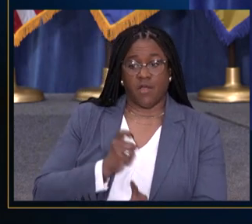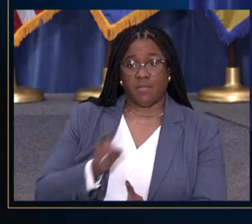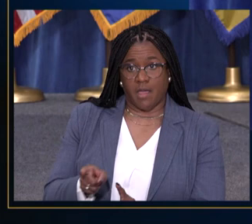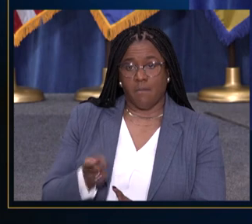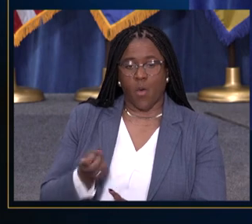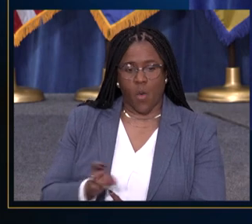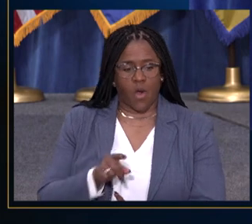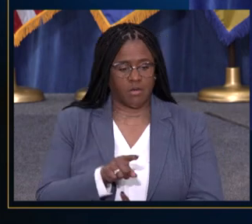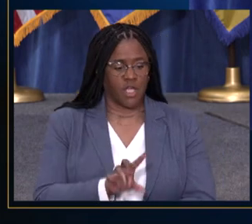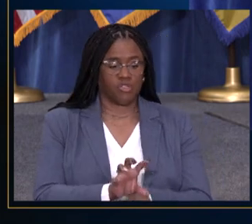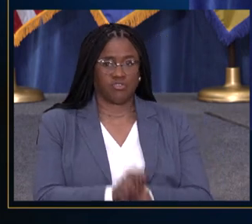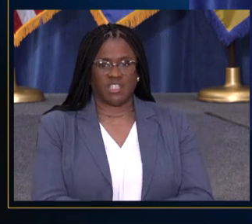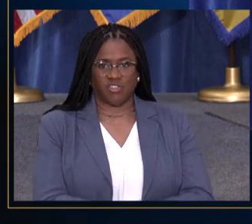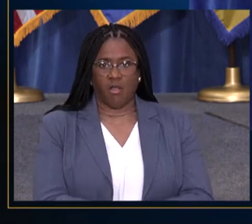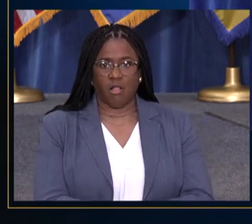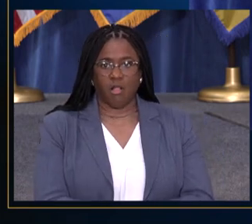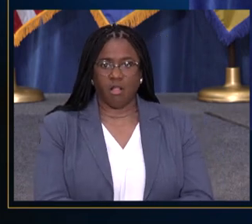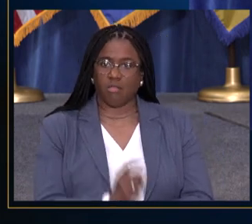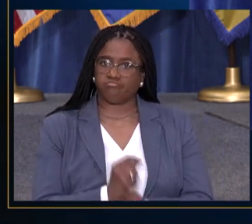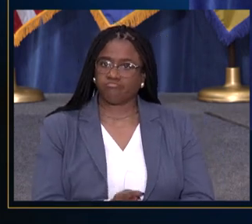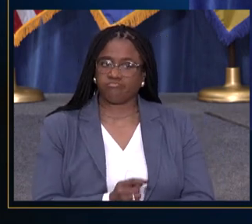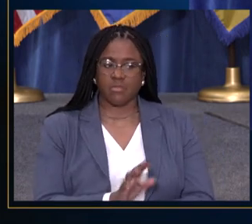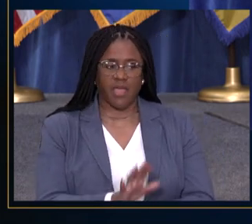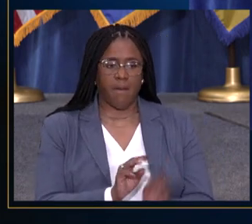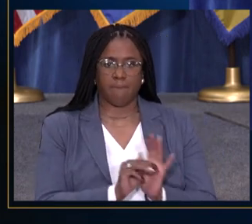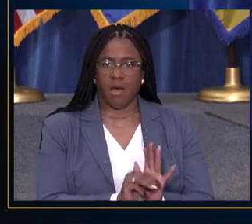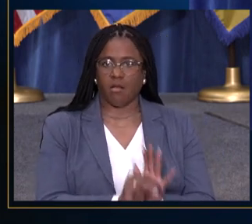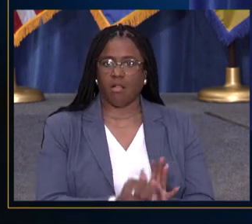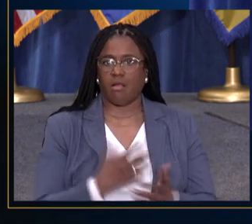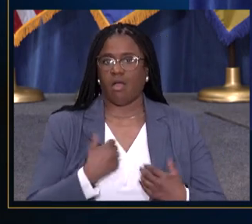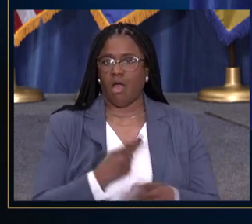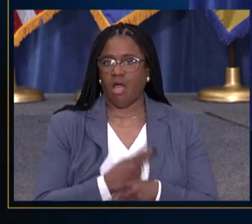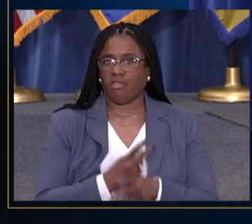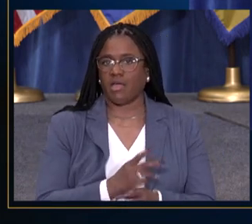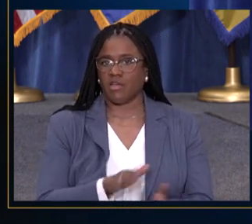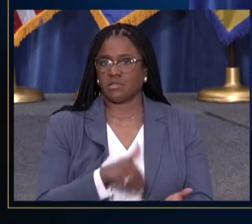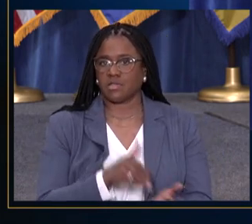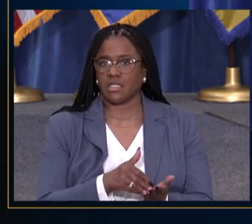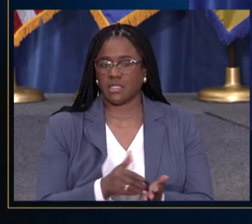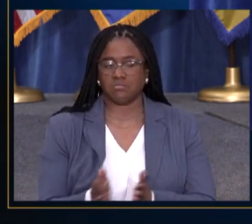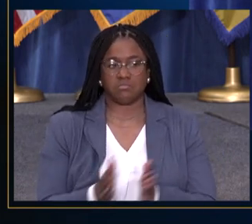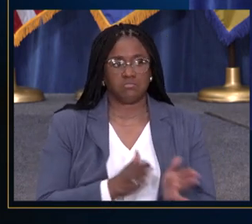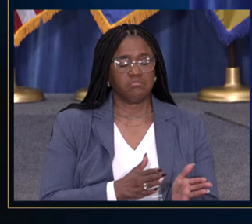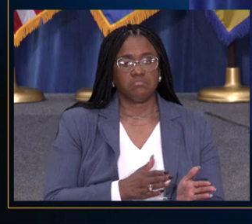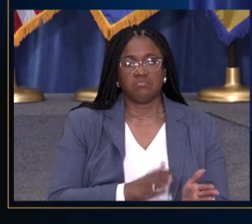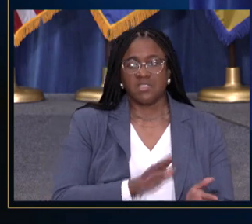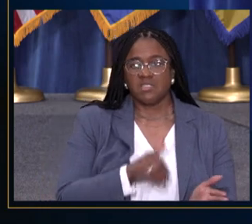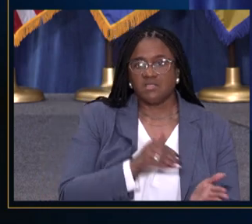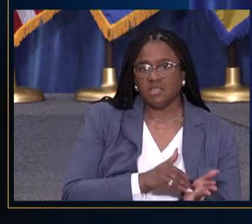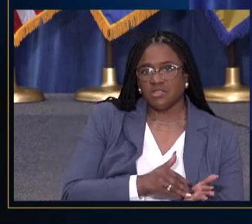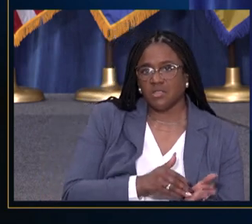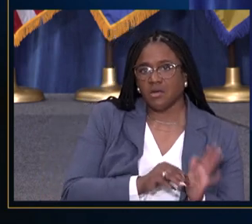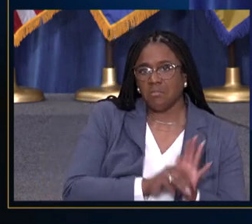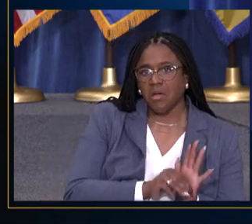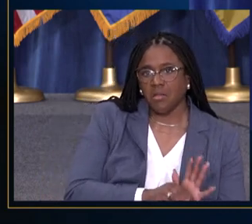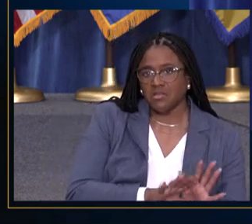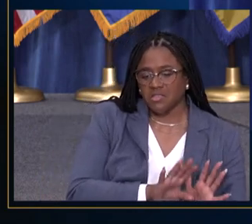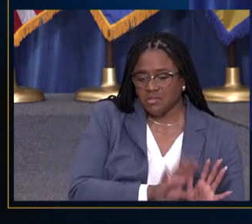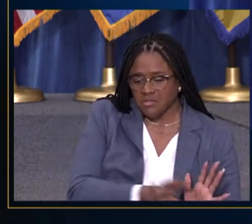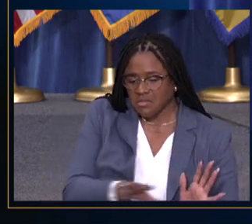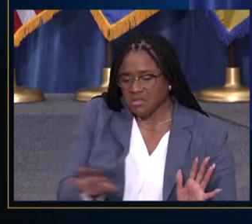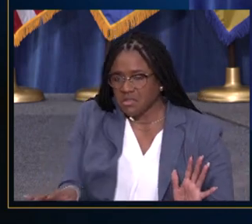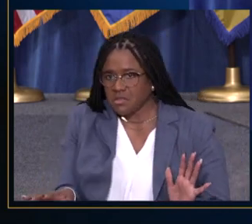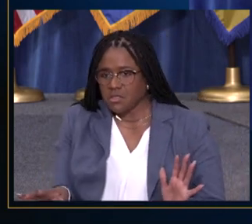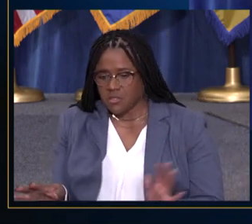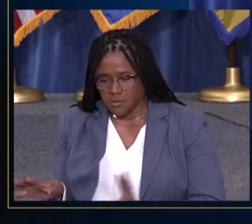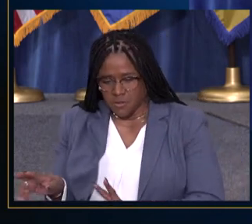maternal home models, more in the healthcare system, if we tested the centering models, and what we